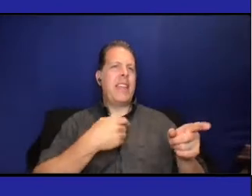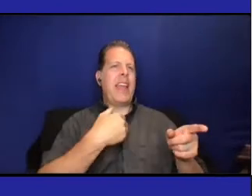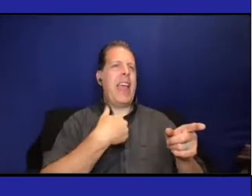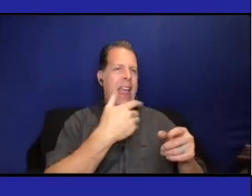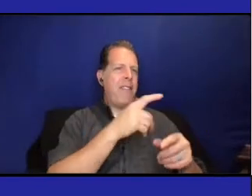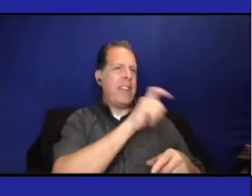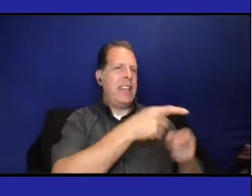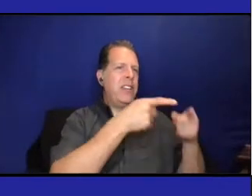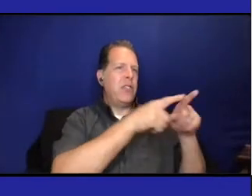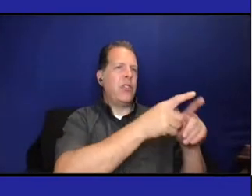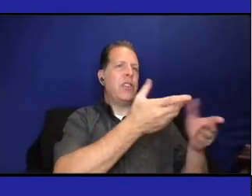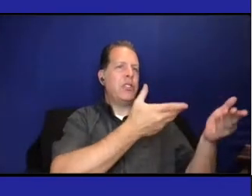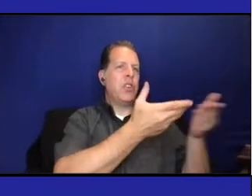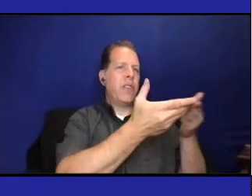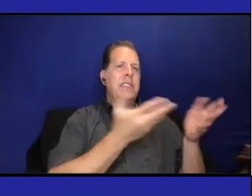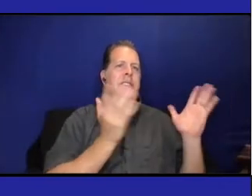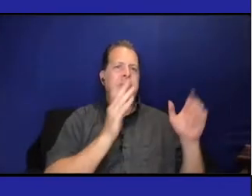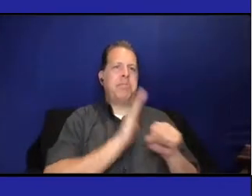service.